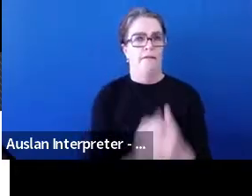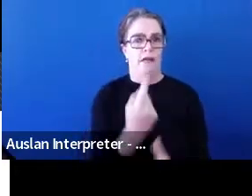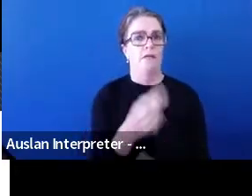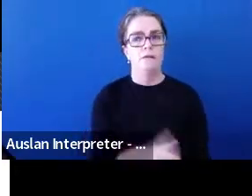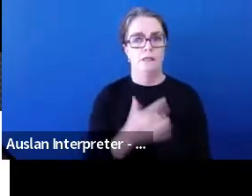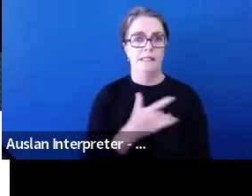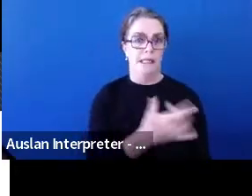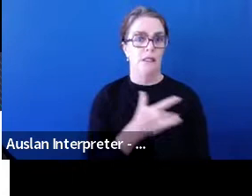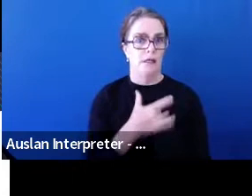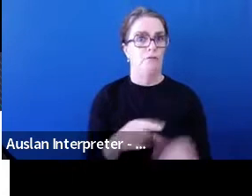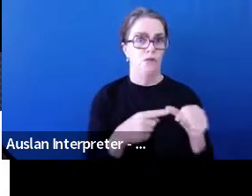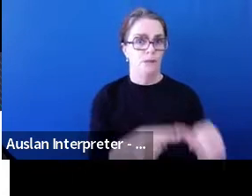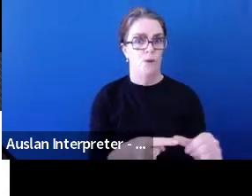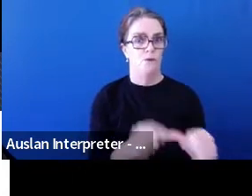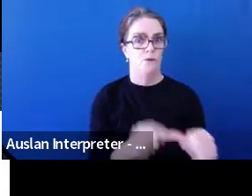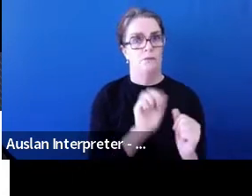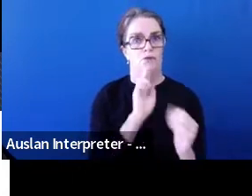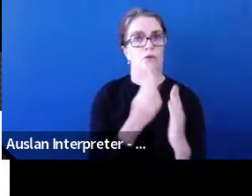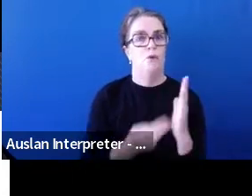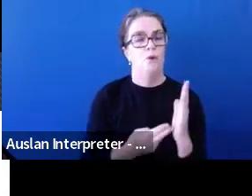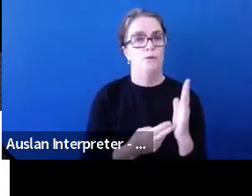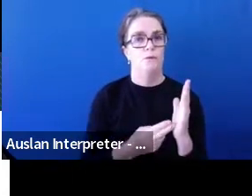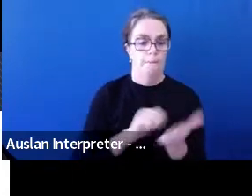Could I have the next slide, please?